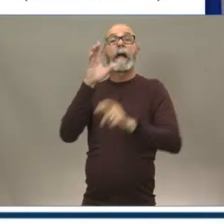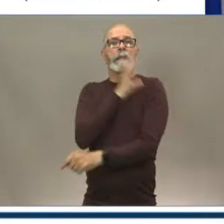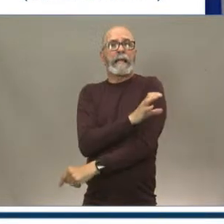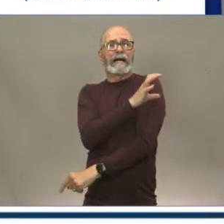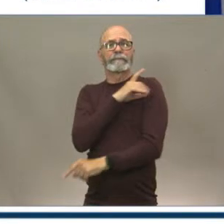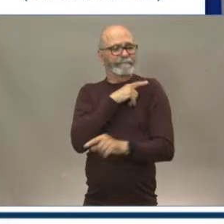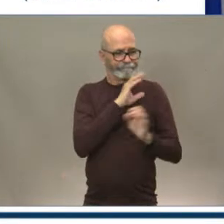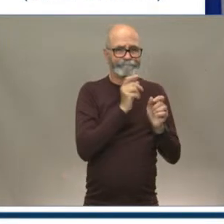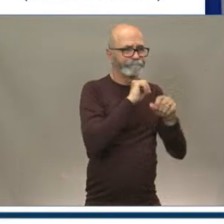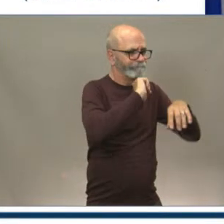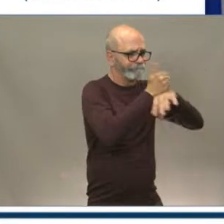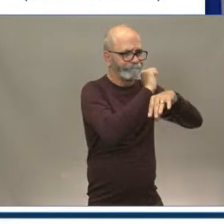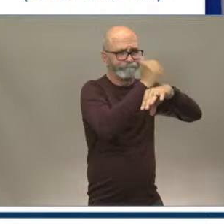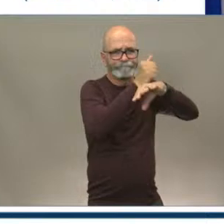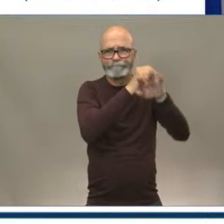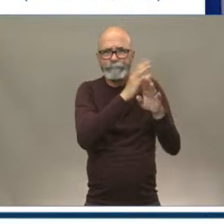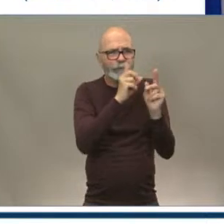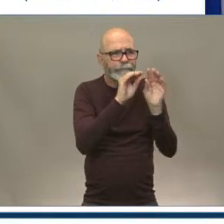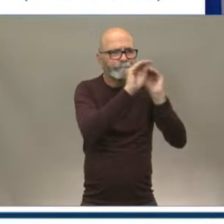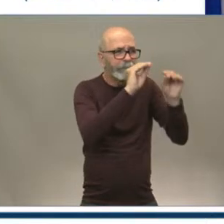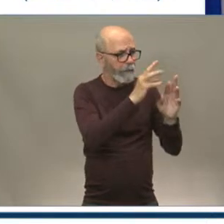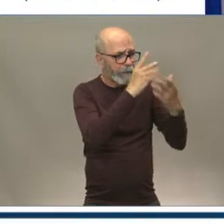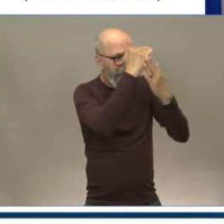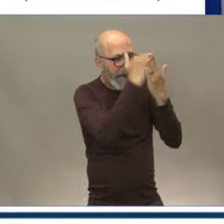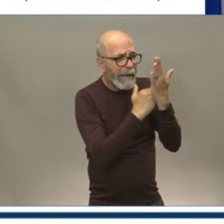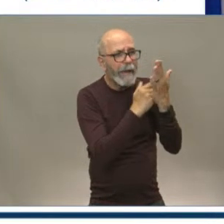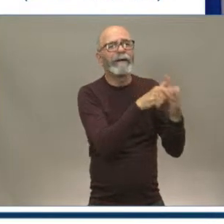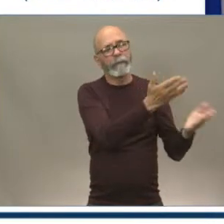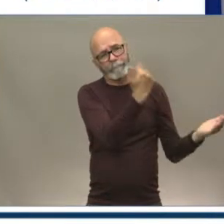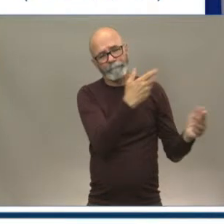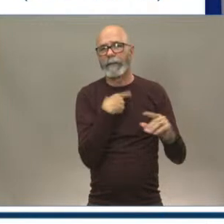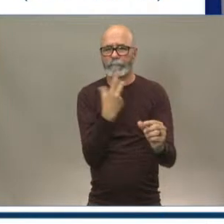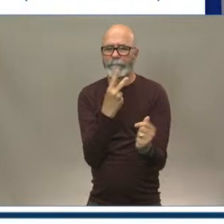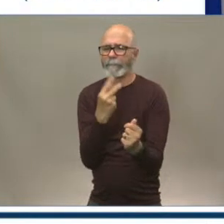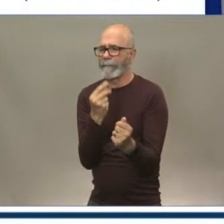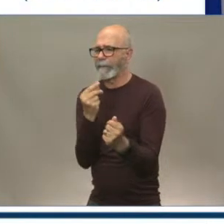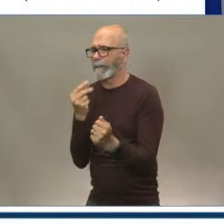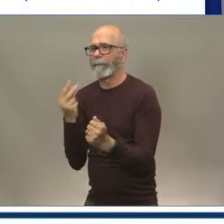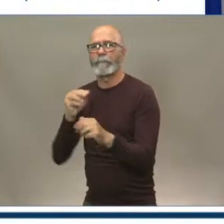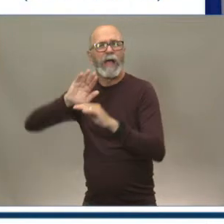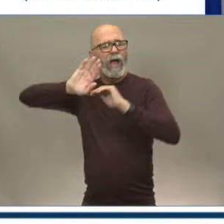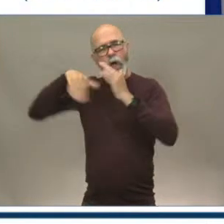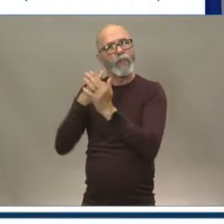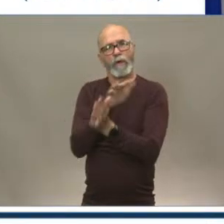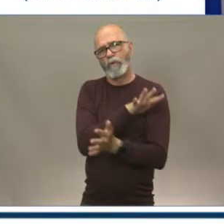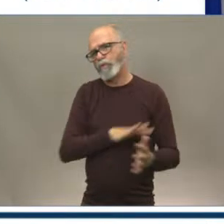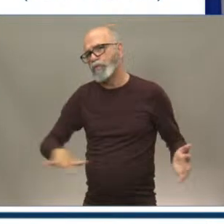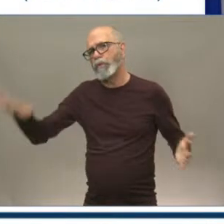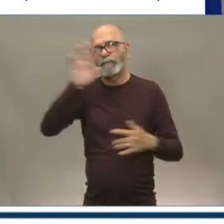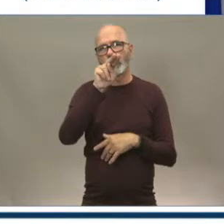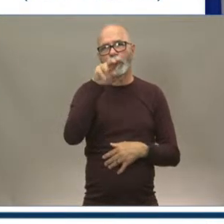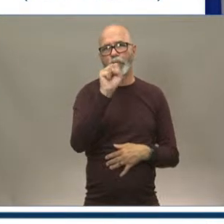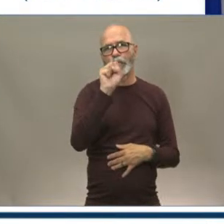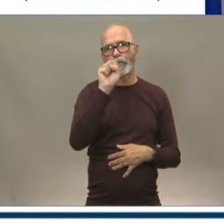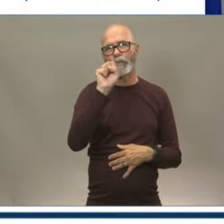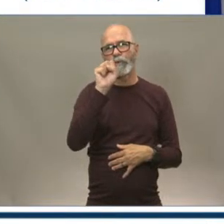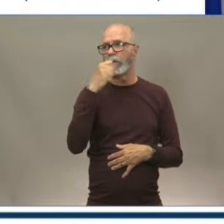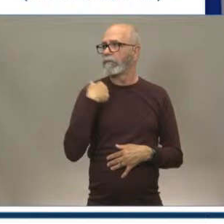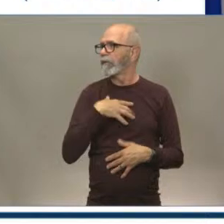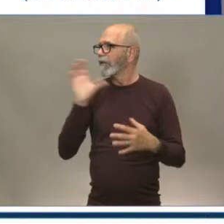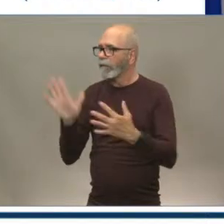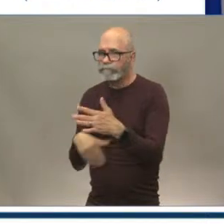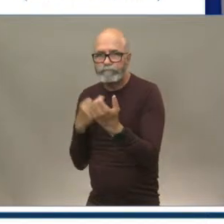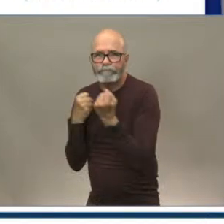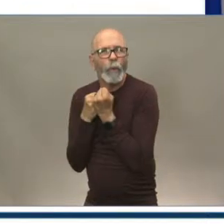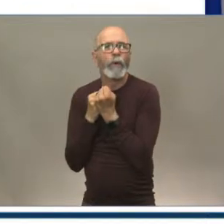hard in these clinics and in pharmacies across the whole province, and all the support and positive comments about how our central